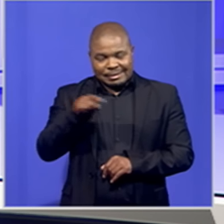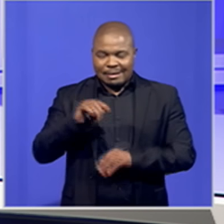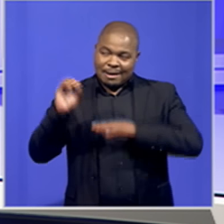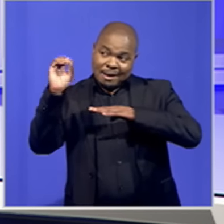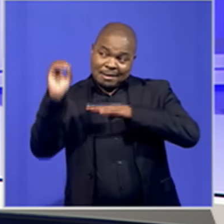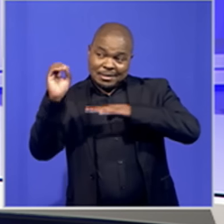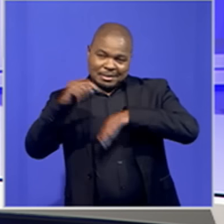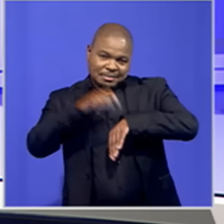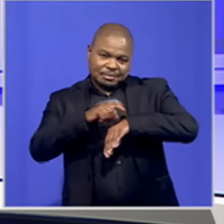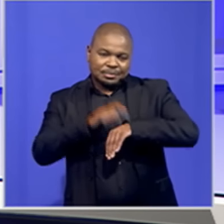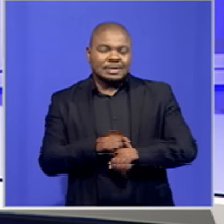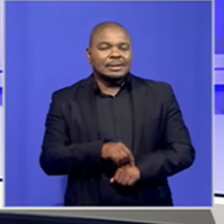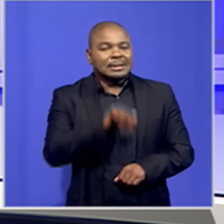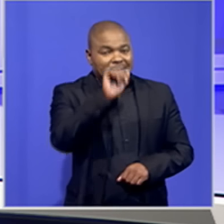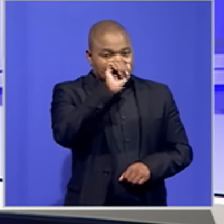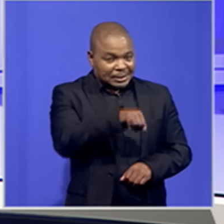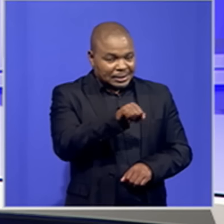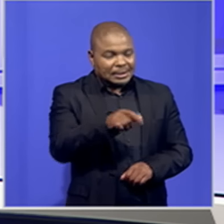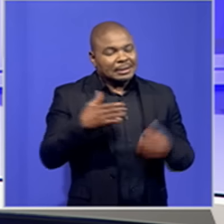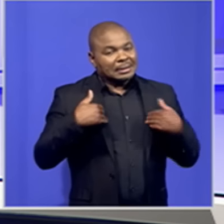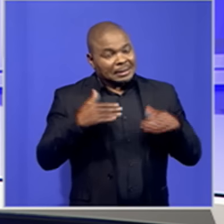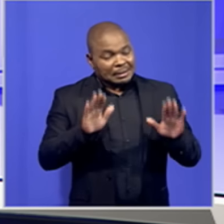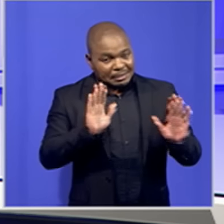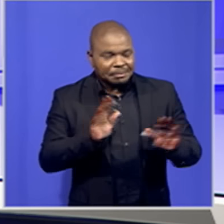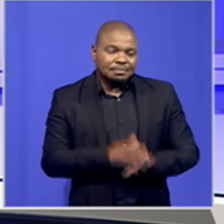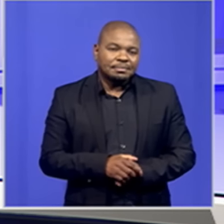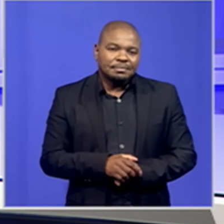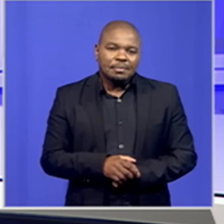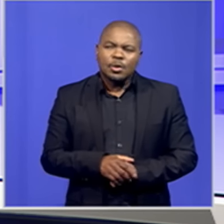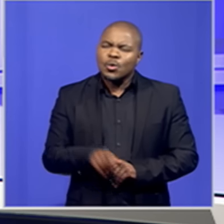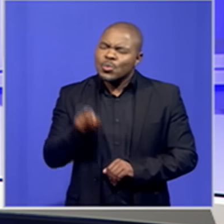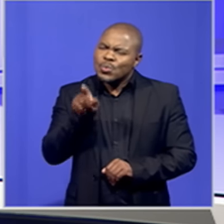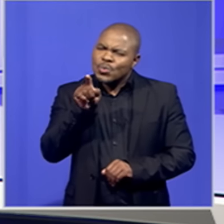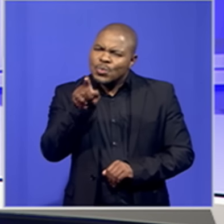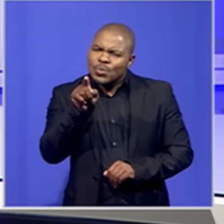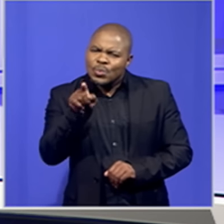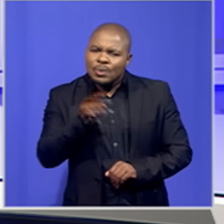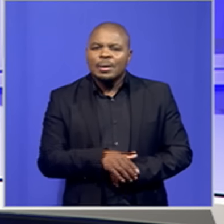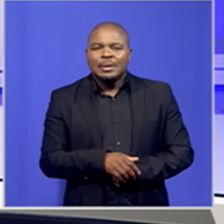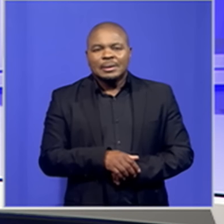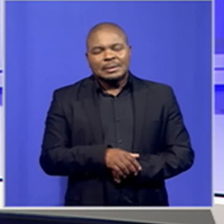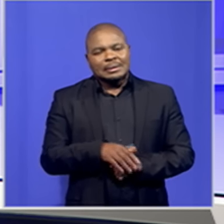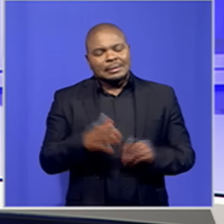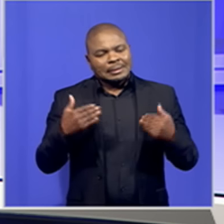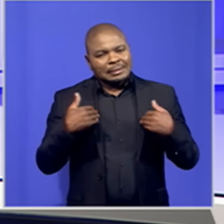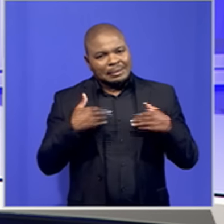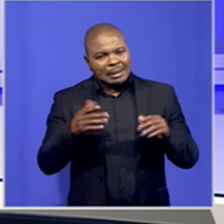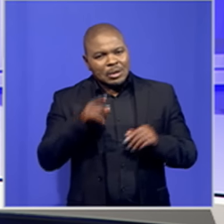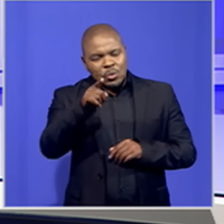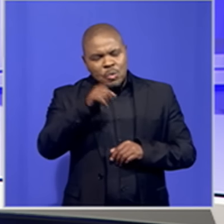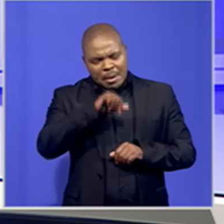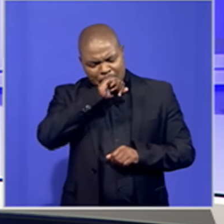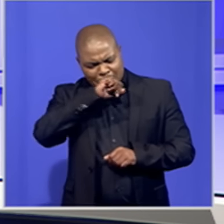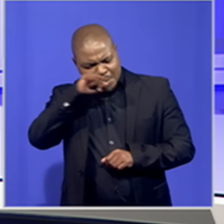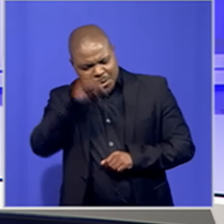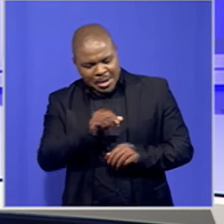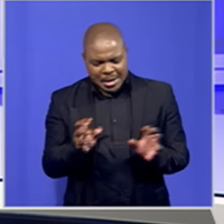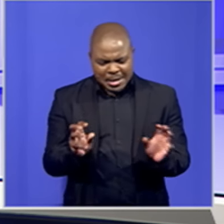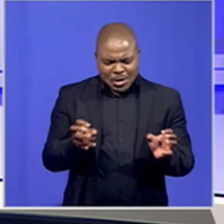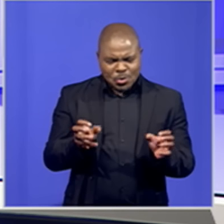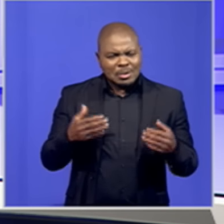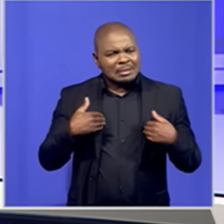kgaitse di aka mme o tla di tlhalola ka sewa a re simole fela ntle le go senya nako gore wena o bonye re simole fela gore lerato la gago la